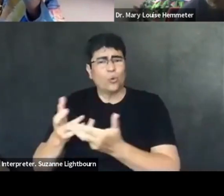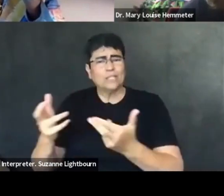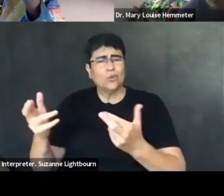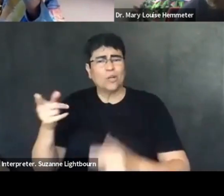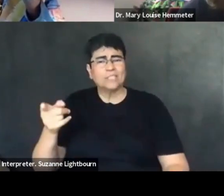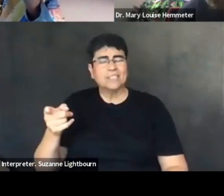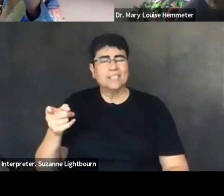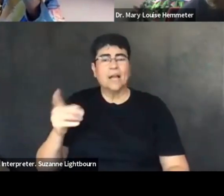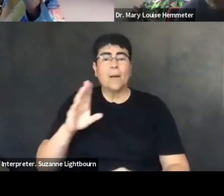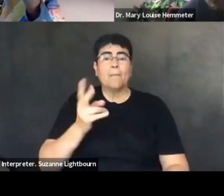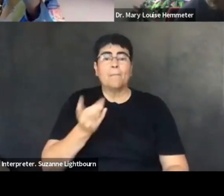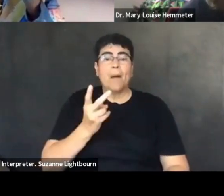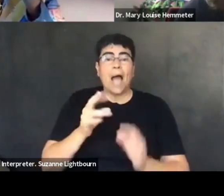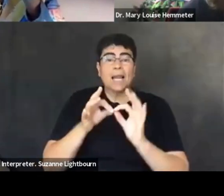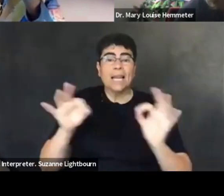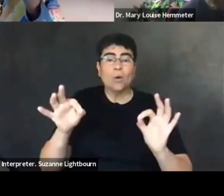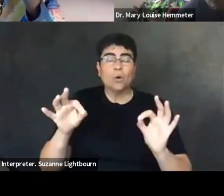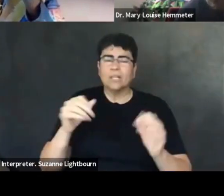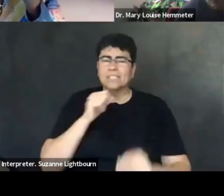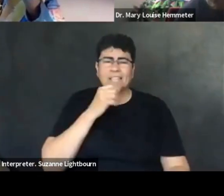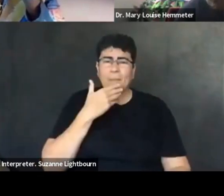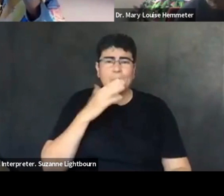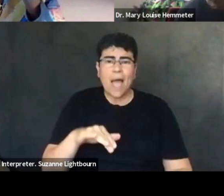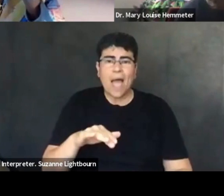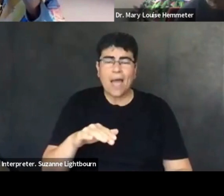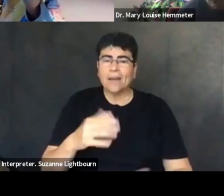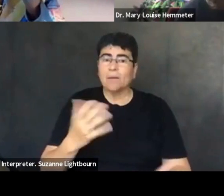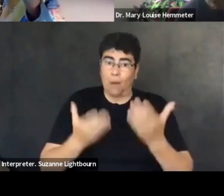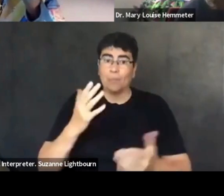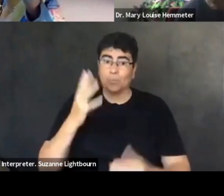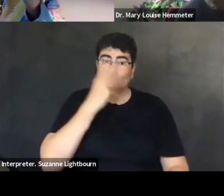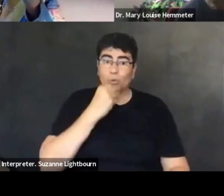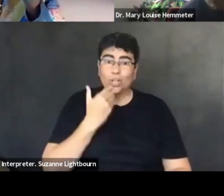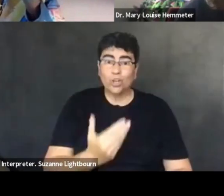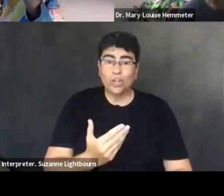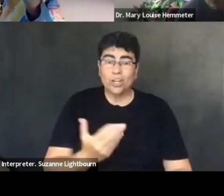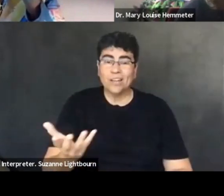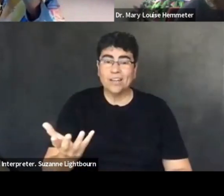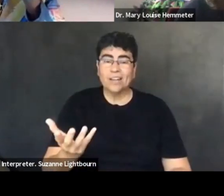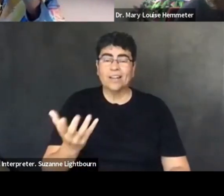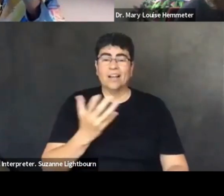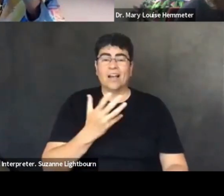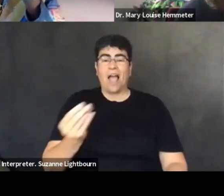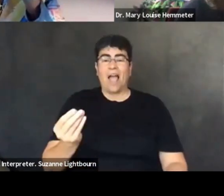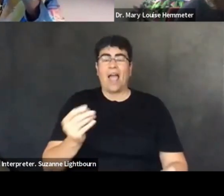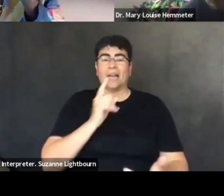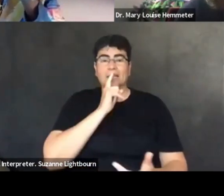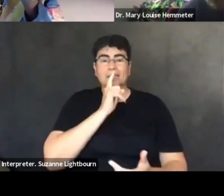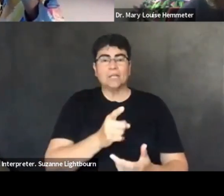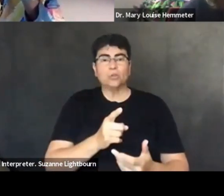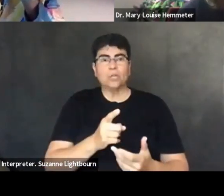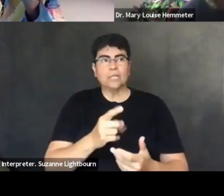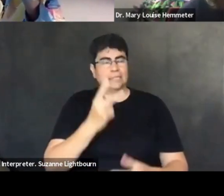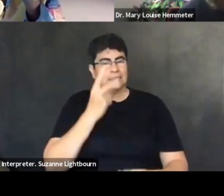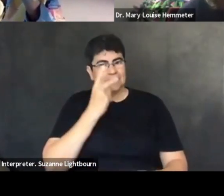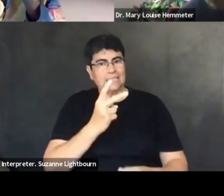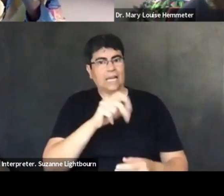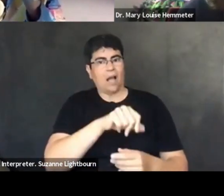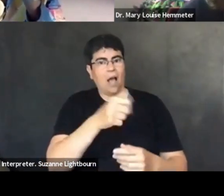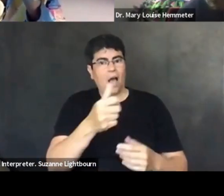that bilingualism is not bad, it's probably pretty good. And essentially seeing